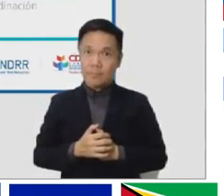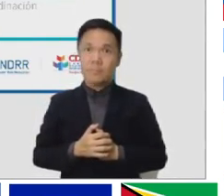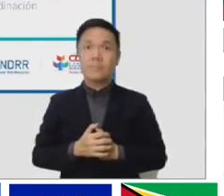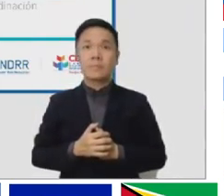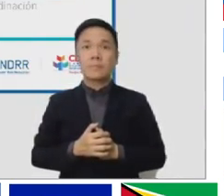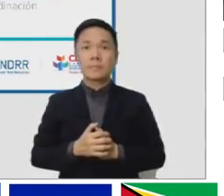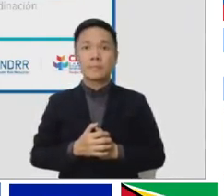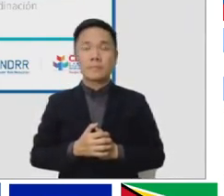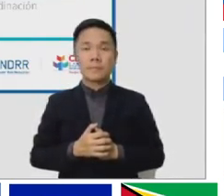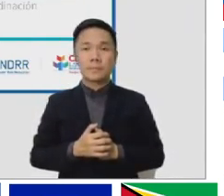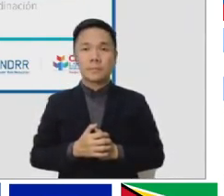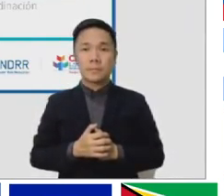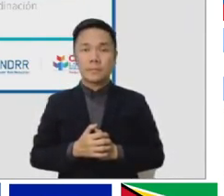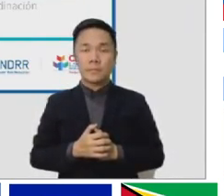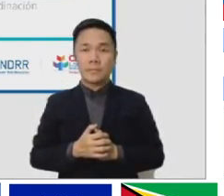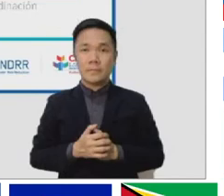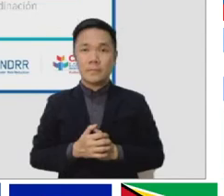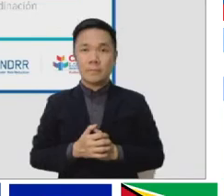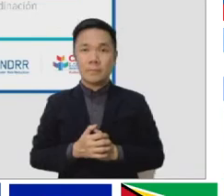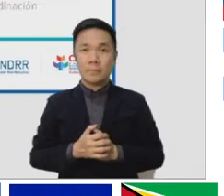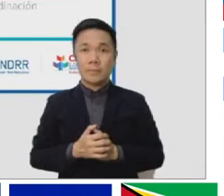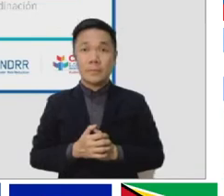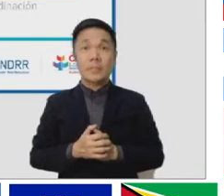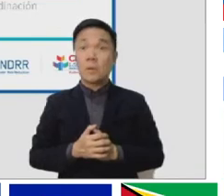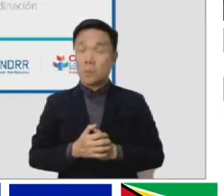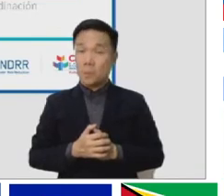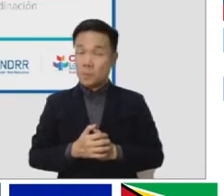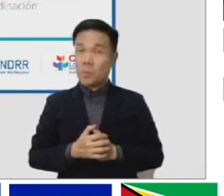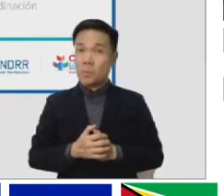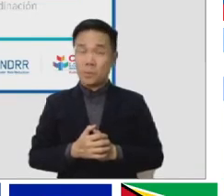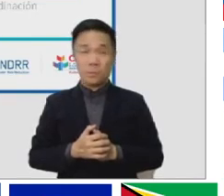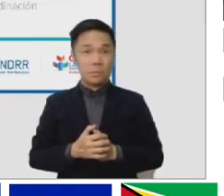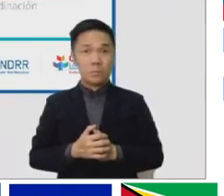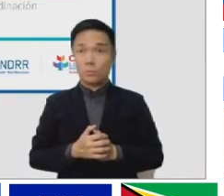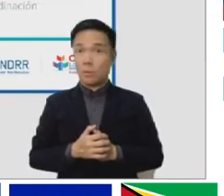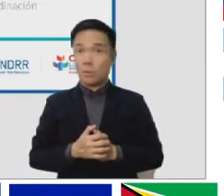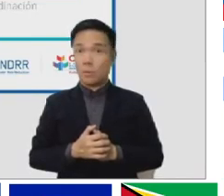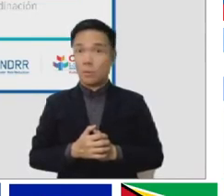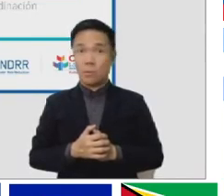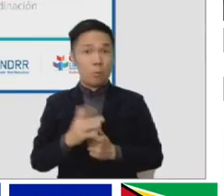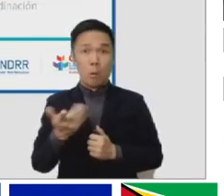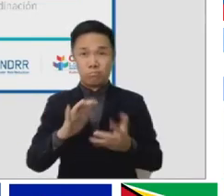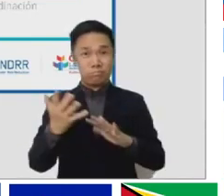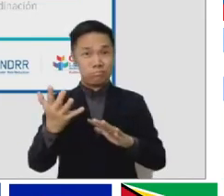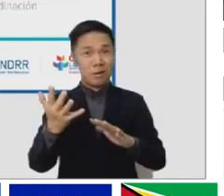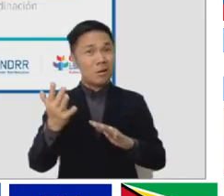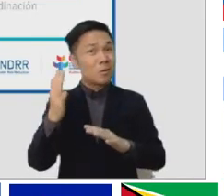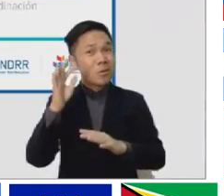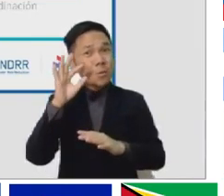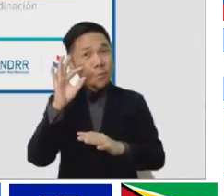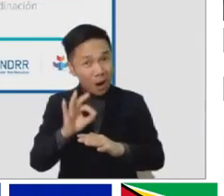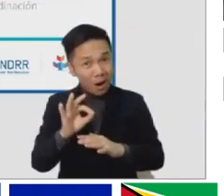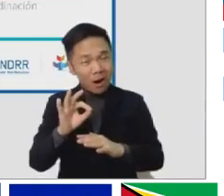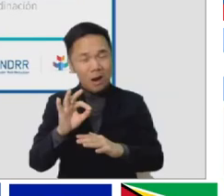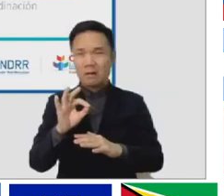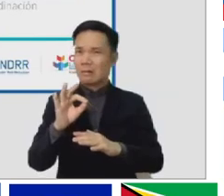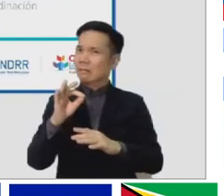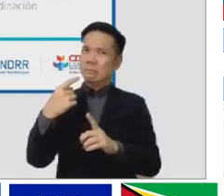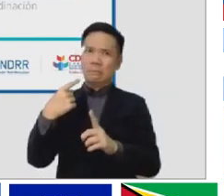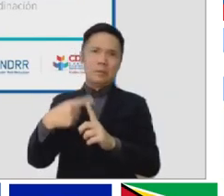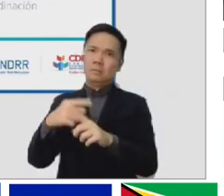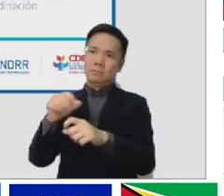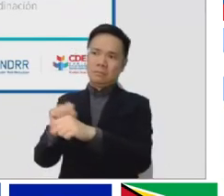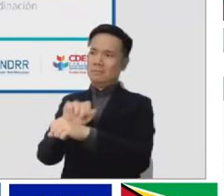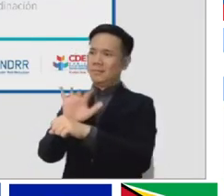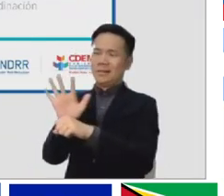mostly considering what we had expected, because everything becomes worse with the pandemic. So we need to work and to continue